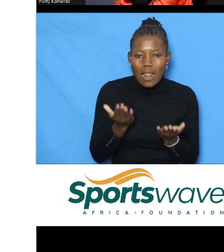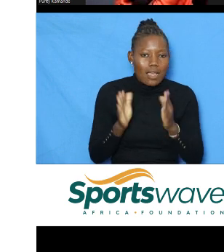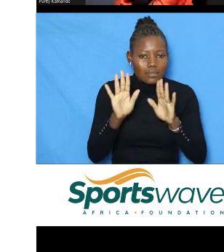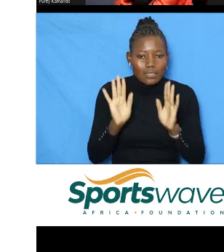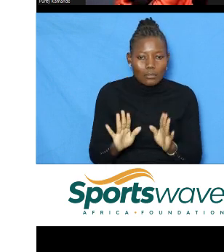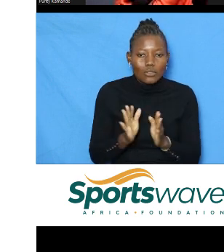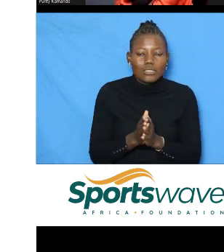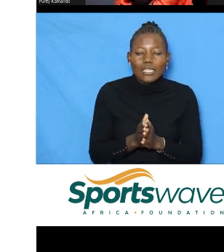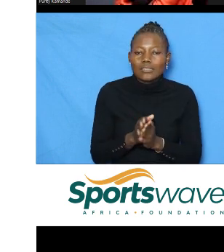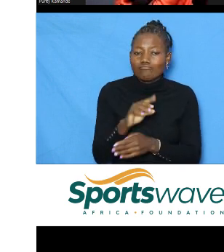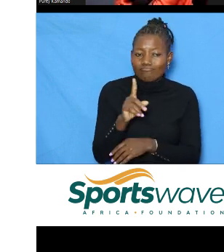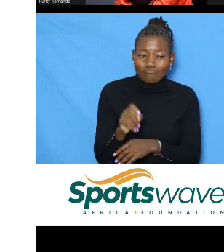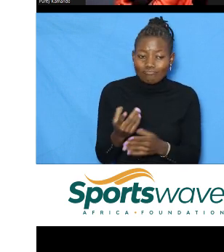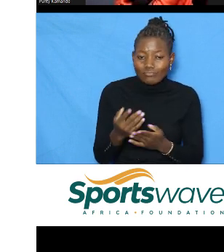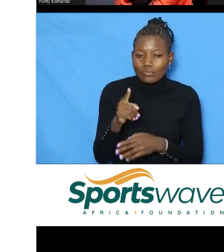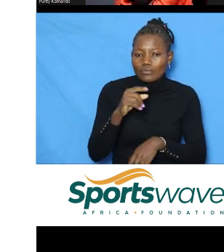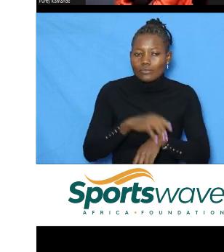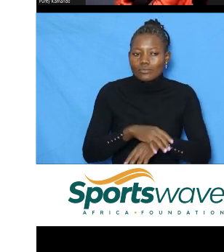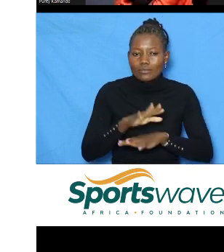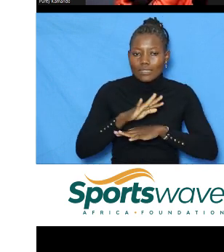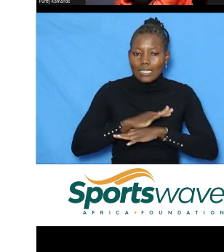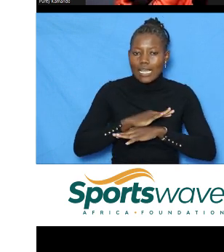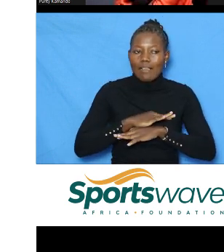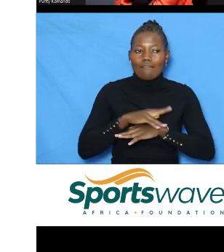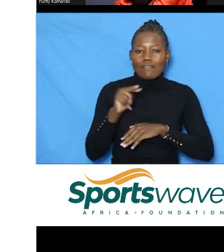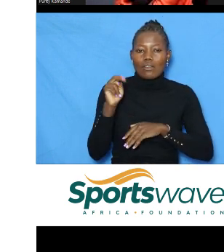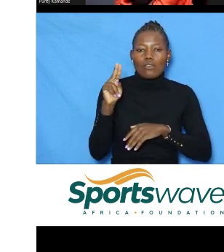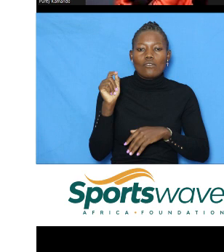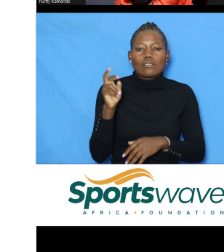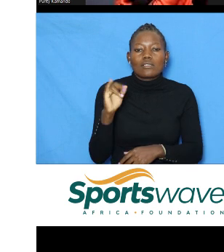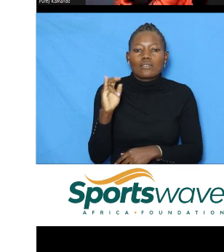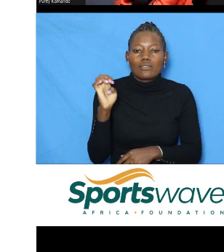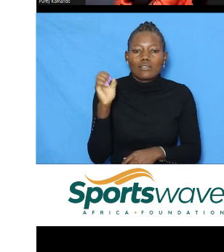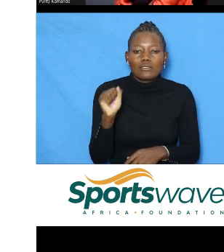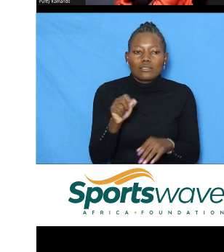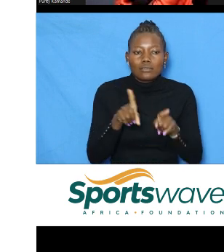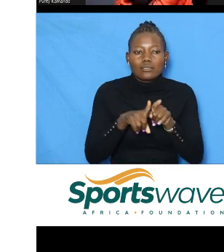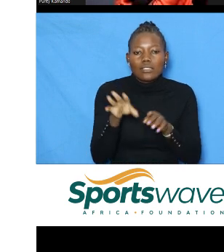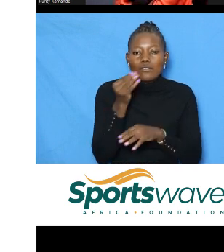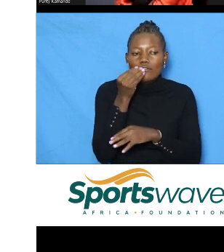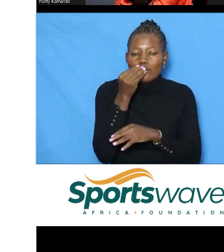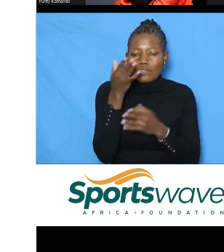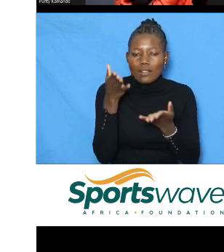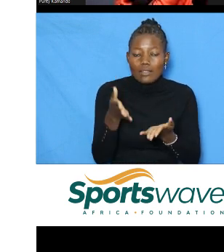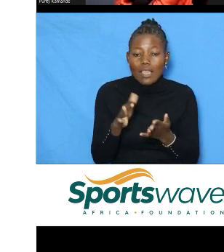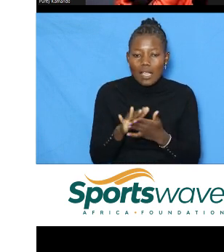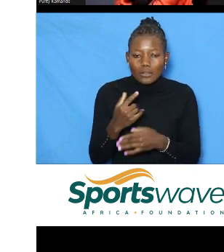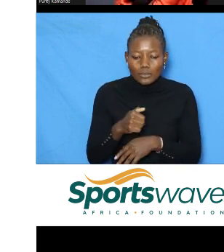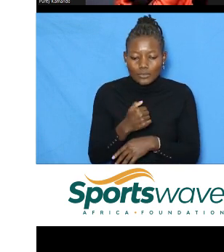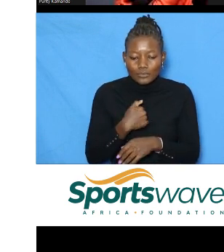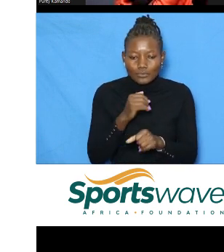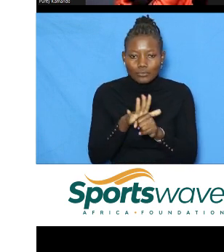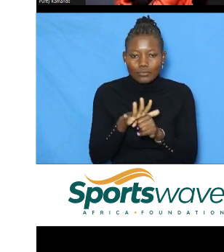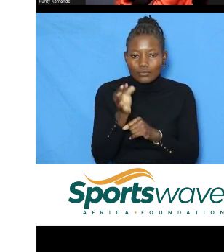are you getting enough in terms of the various nutrients that exist in terms of the various food groups that are there? So we have a number of